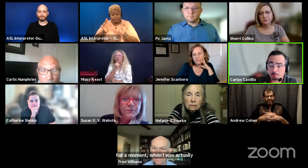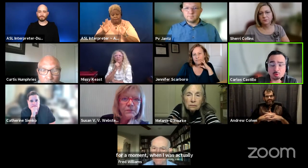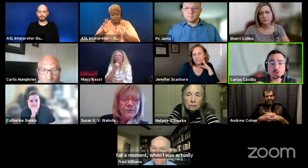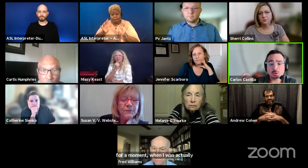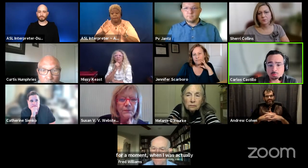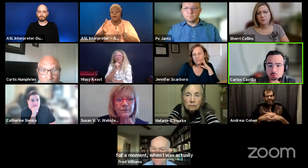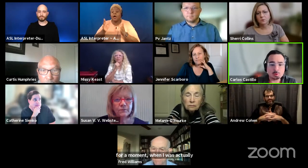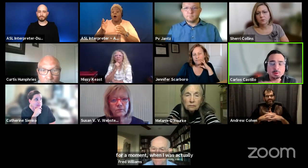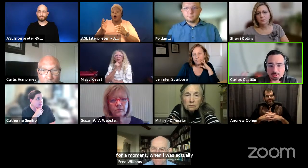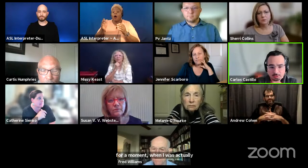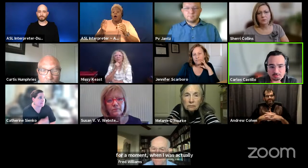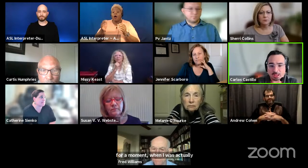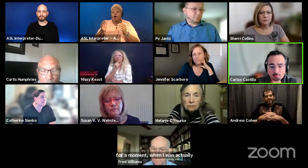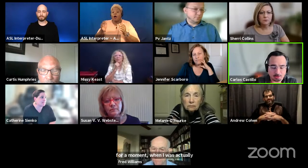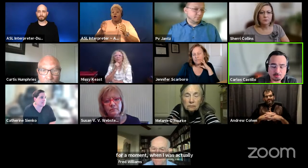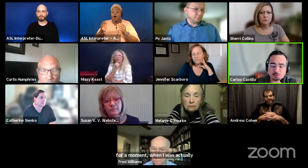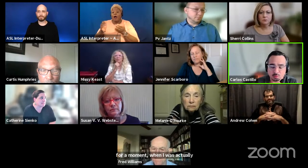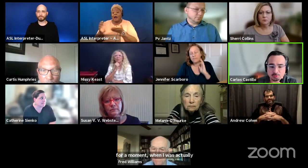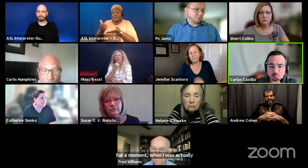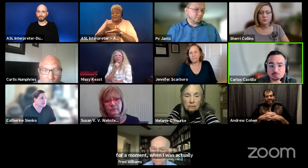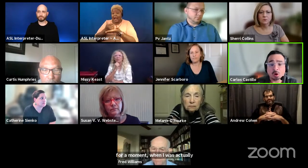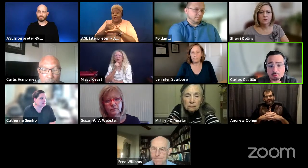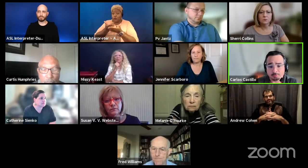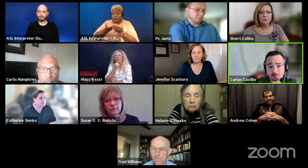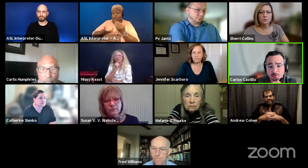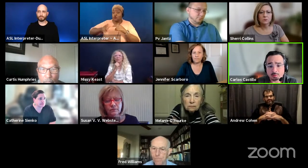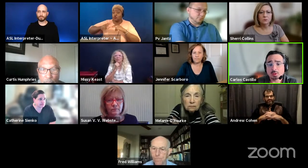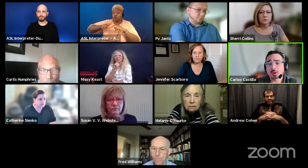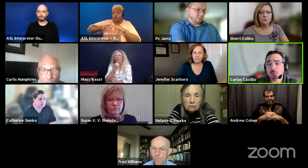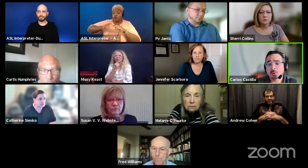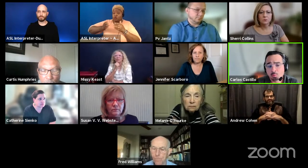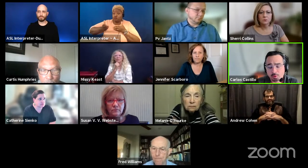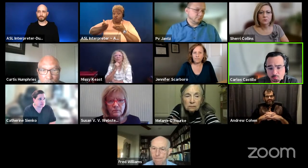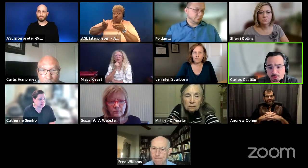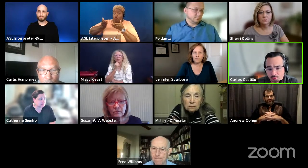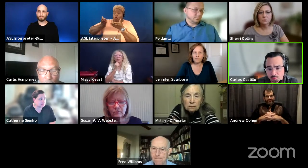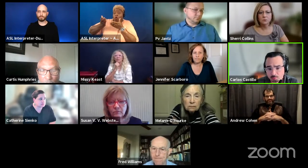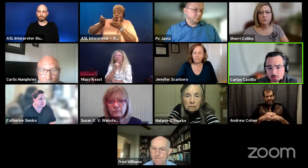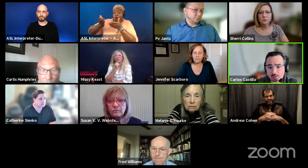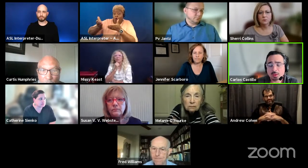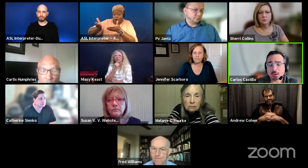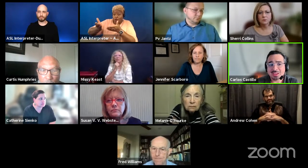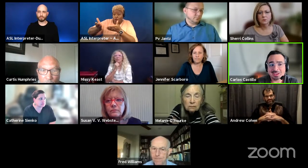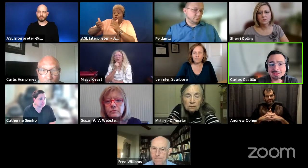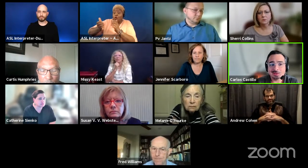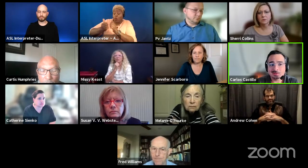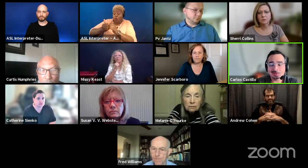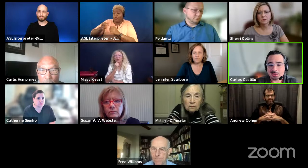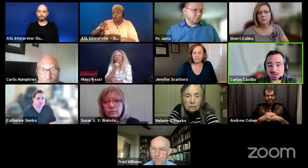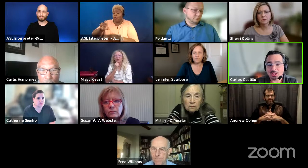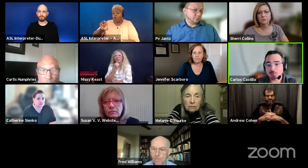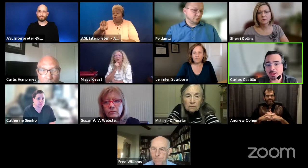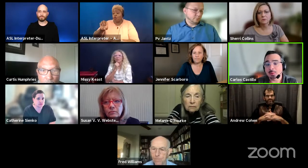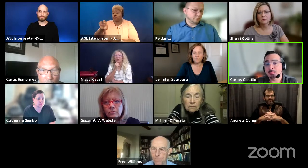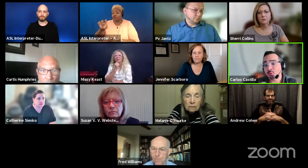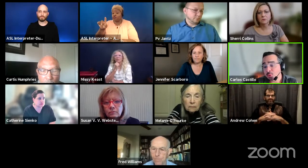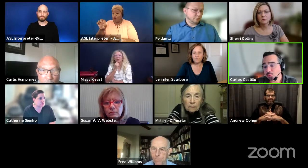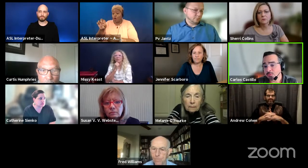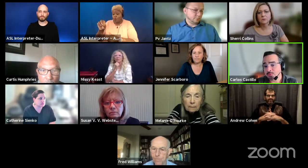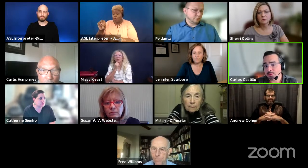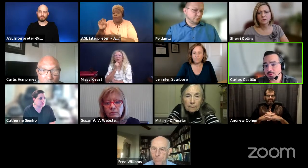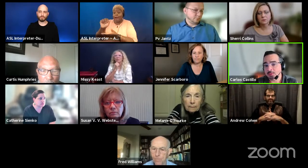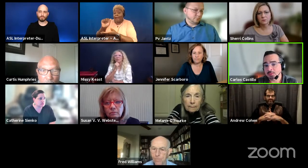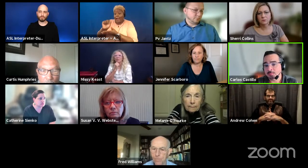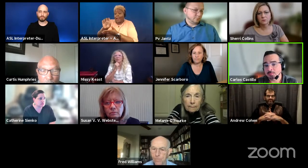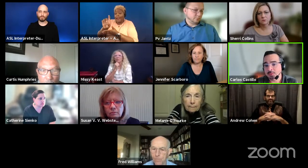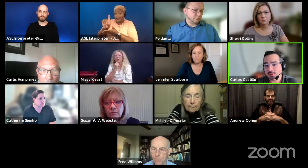a promotion or a salary increase was offered with retro. And ADOA